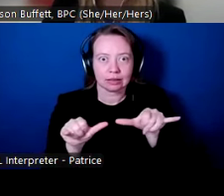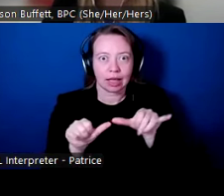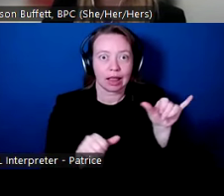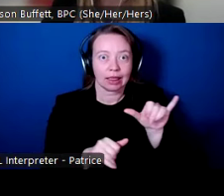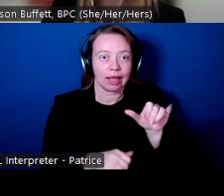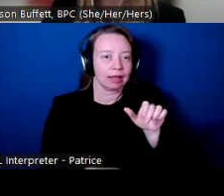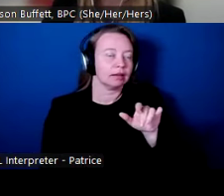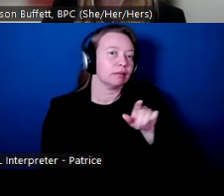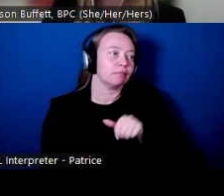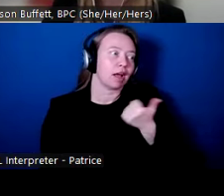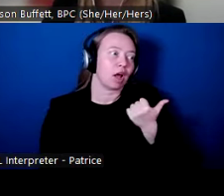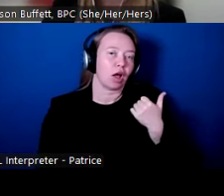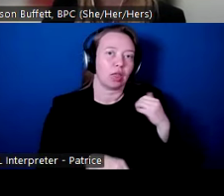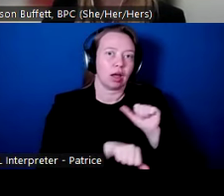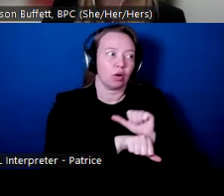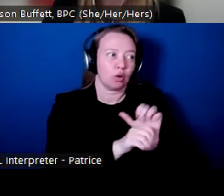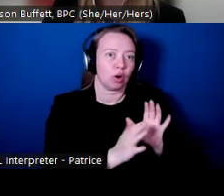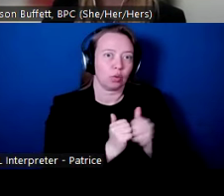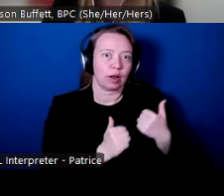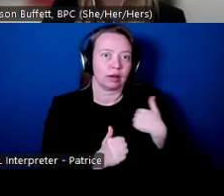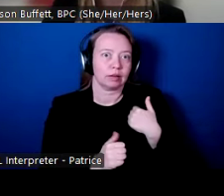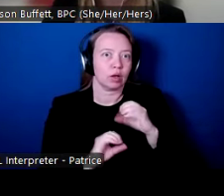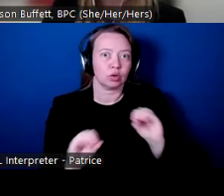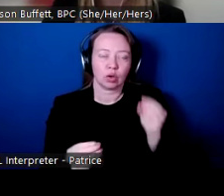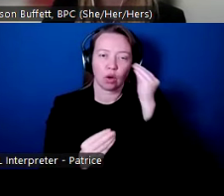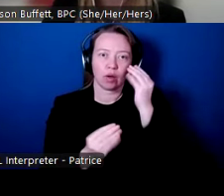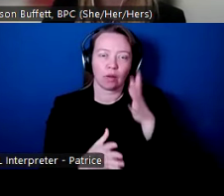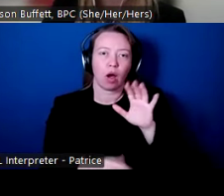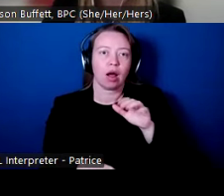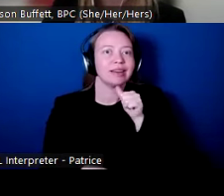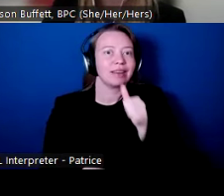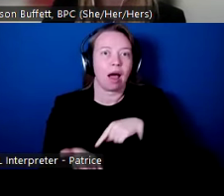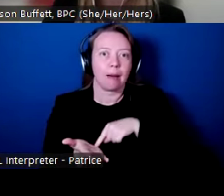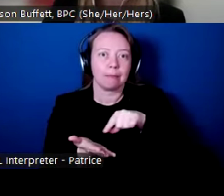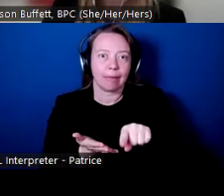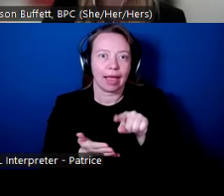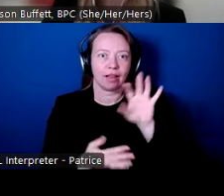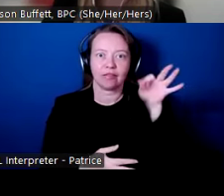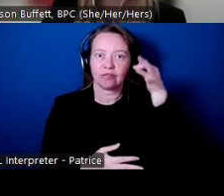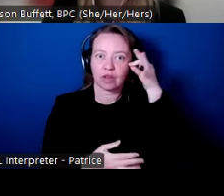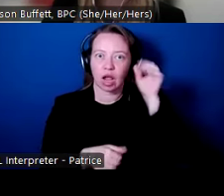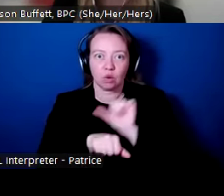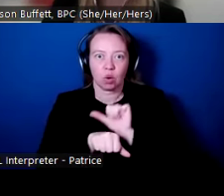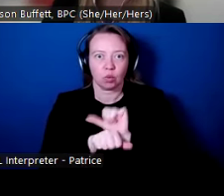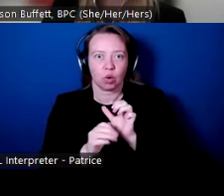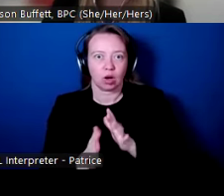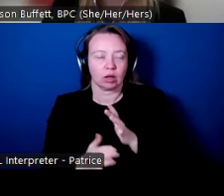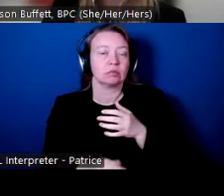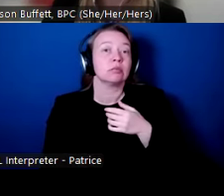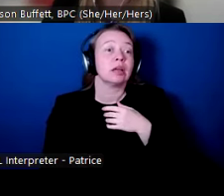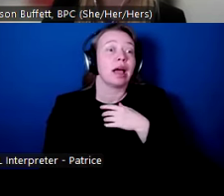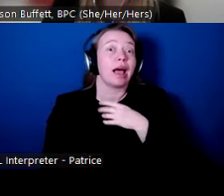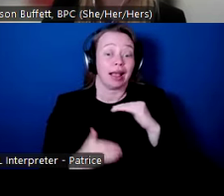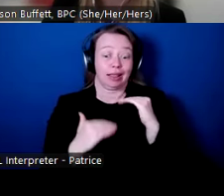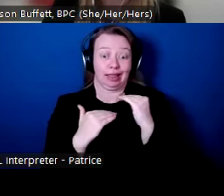mentioned, there is no federal data on unpaid family caregivers or the gray market. And the limited